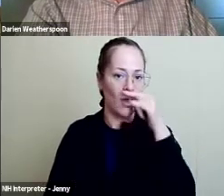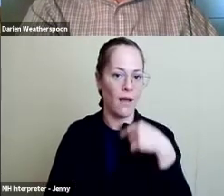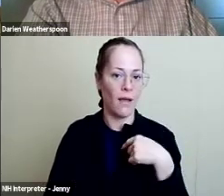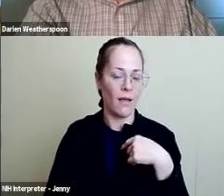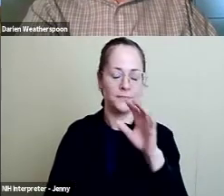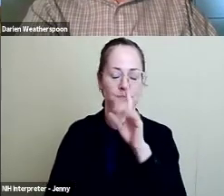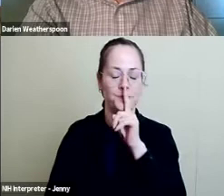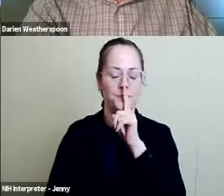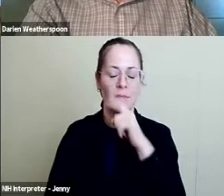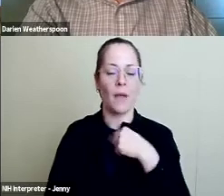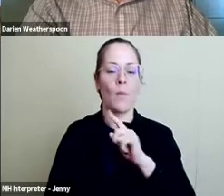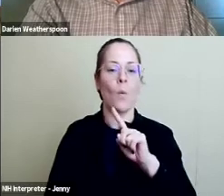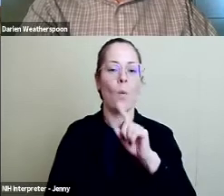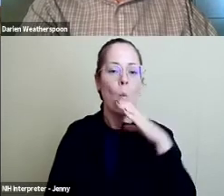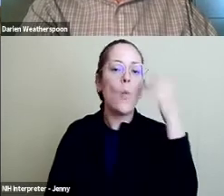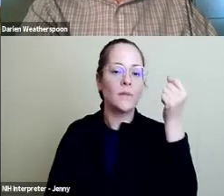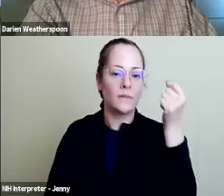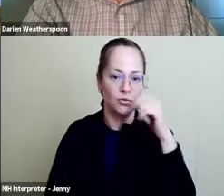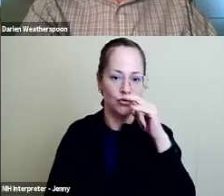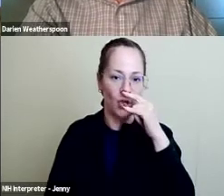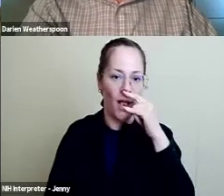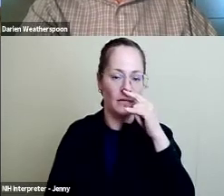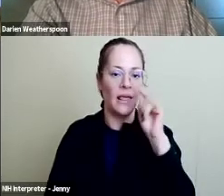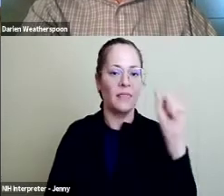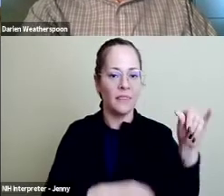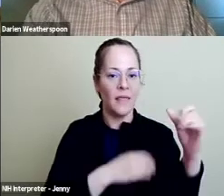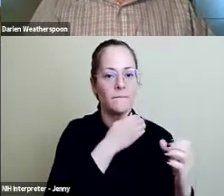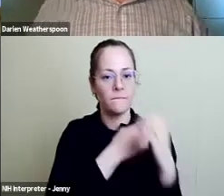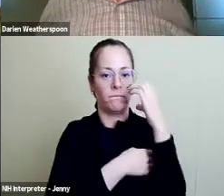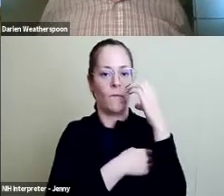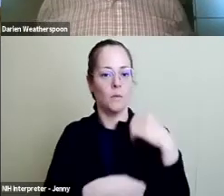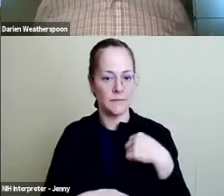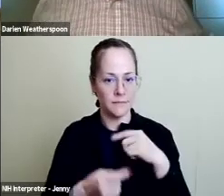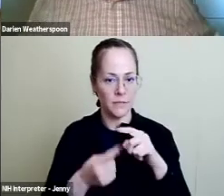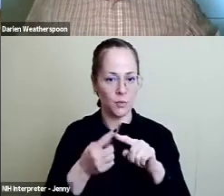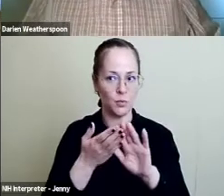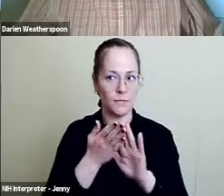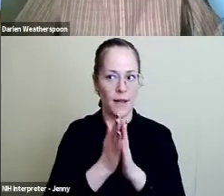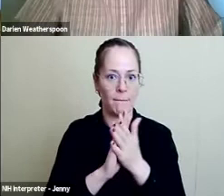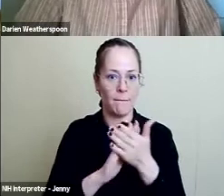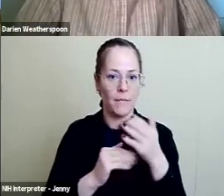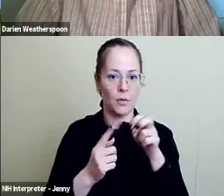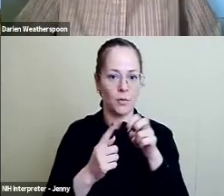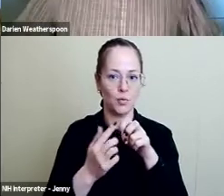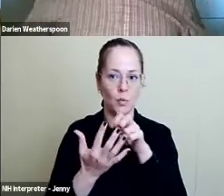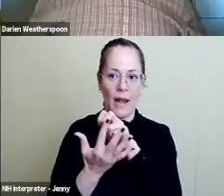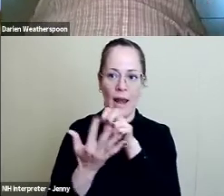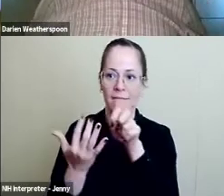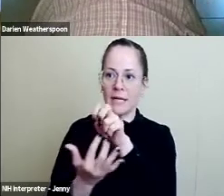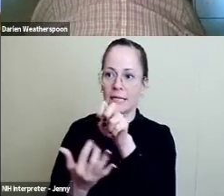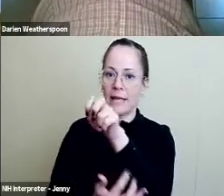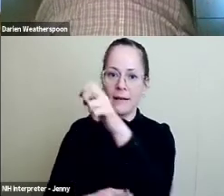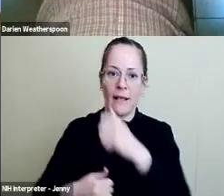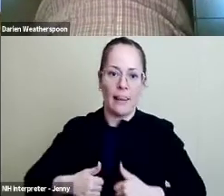was forced to develop a skill set that allowed me to be able to navigate spaces that were unfamiliar